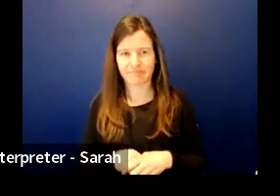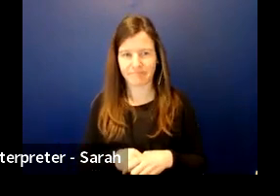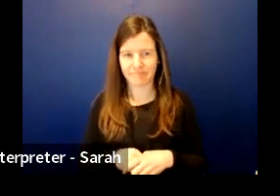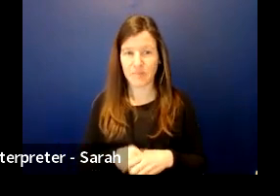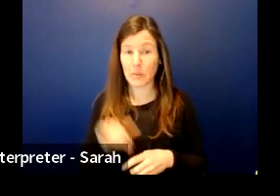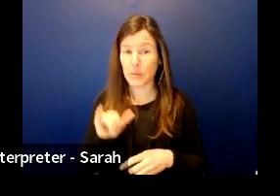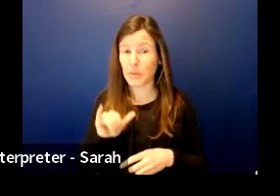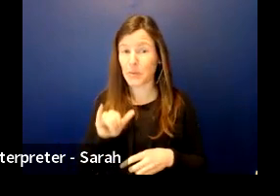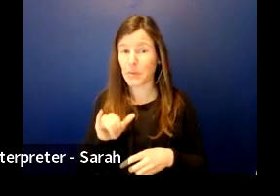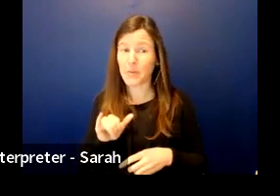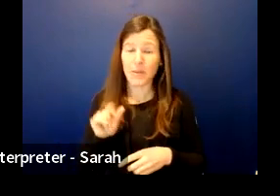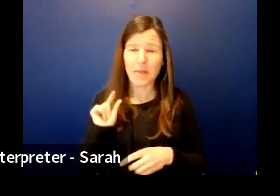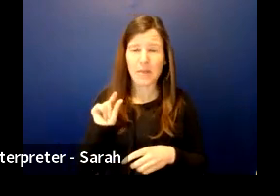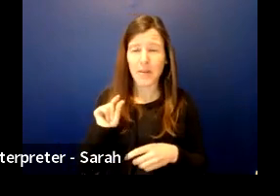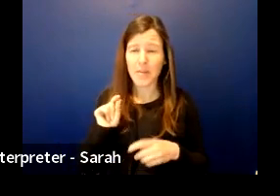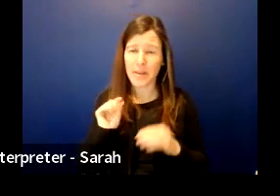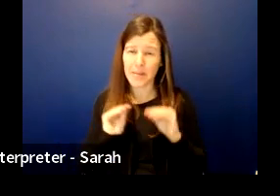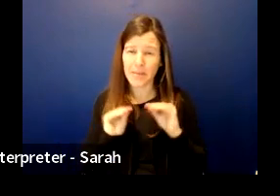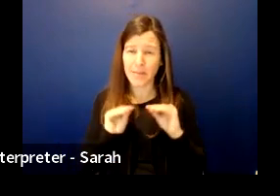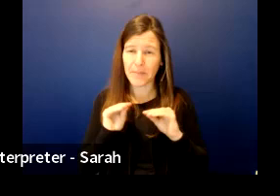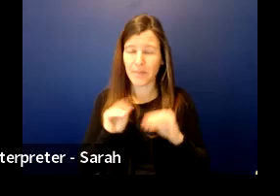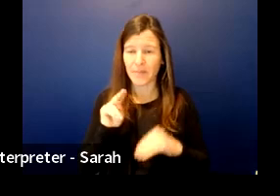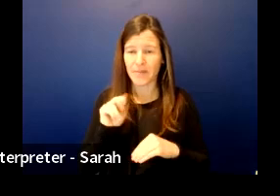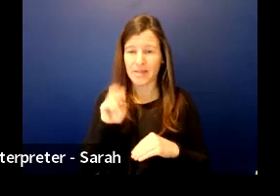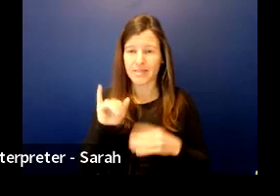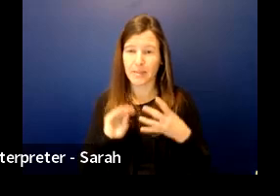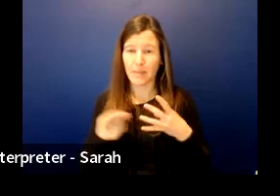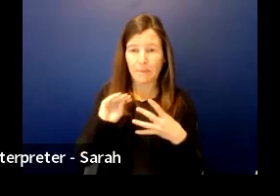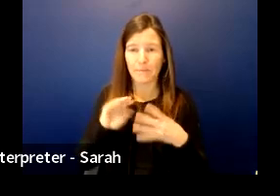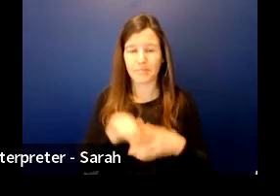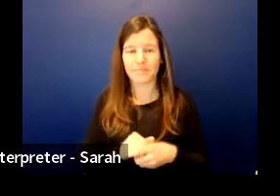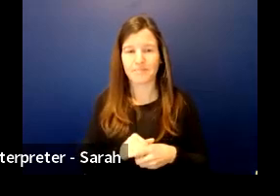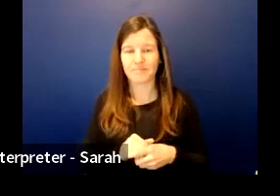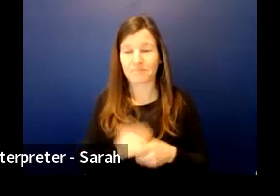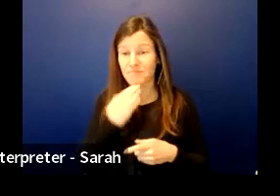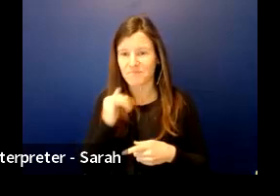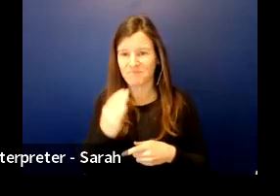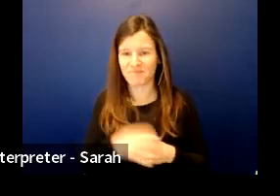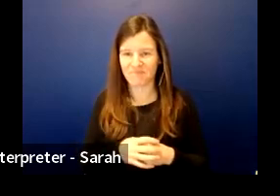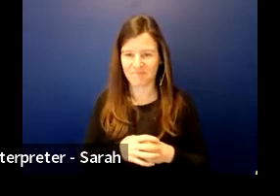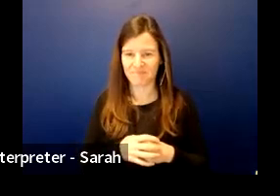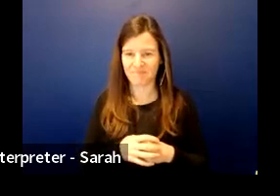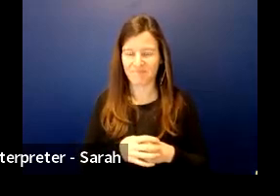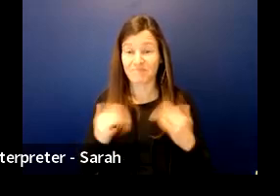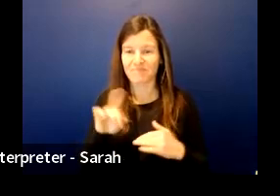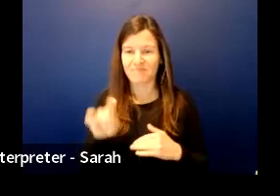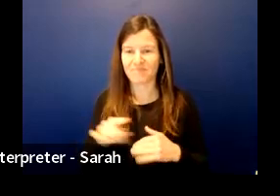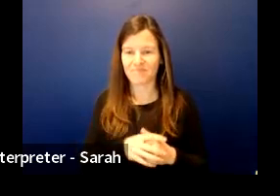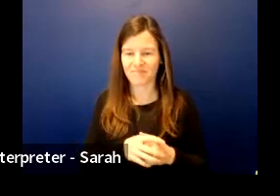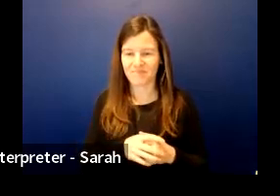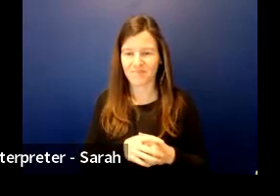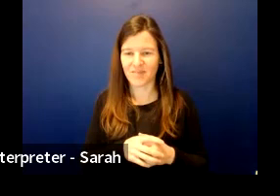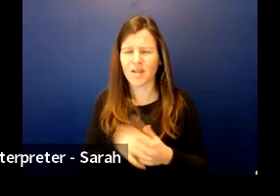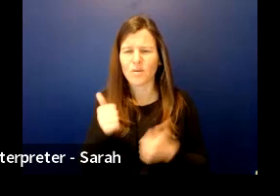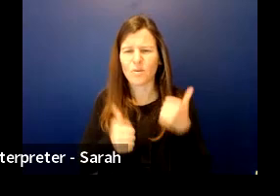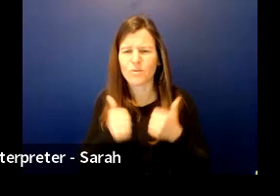Oh, we've got a little bit of movement. Nancy's moving up. Good job. All right, next quiz question. Which